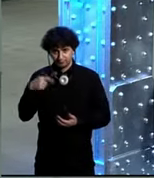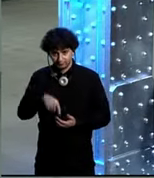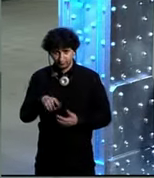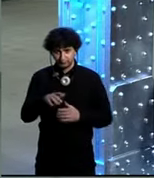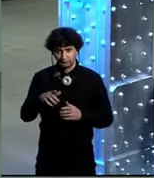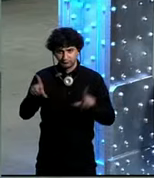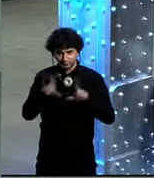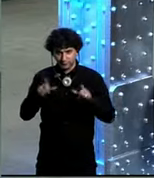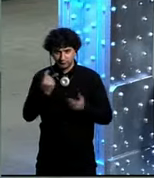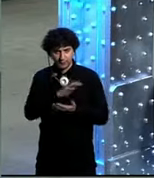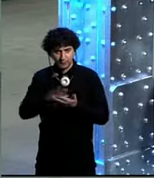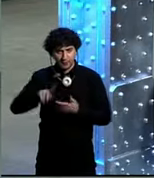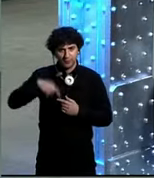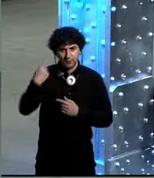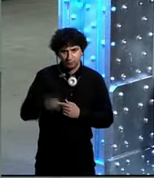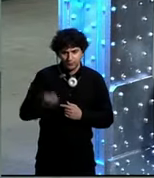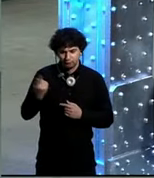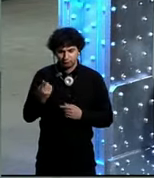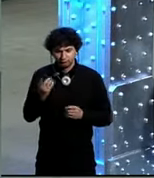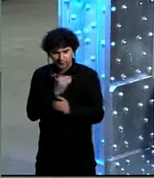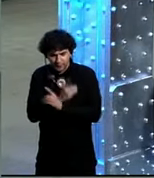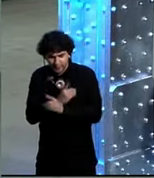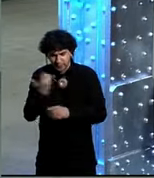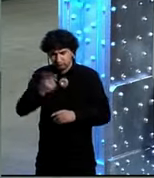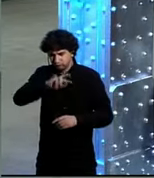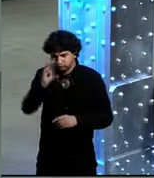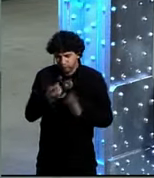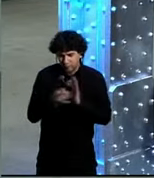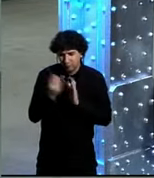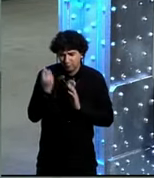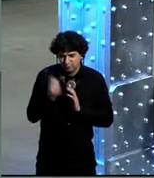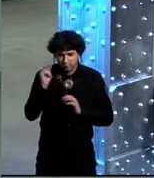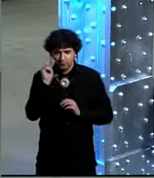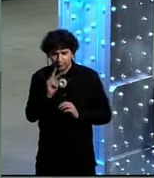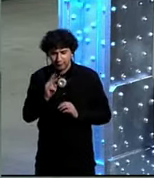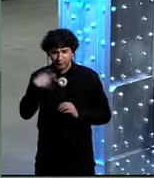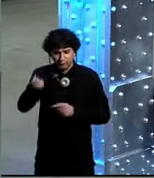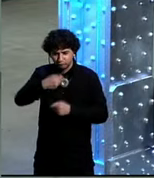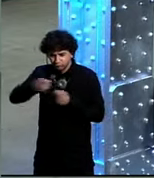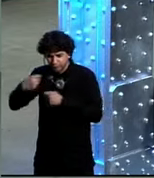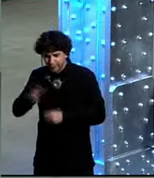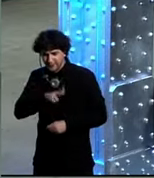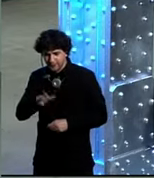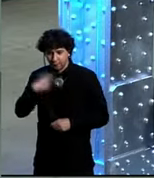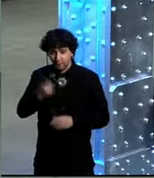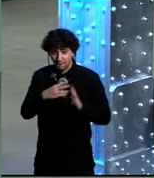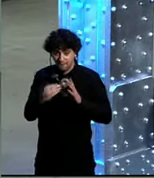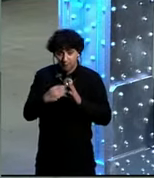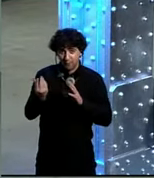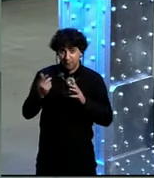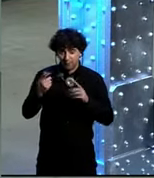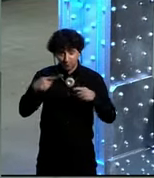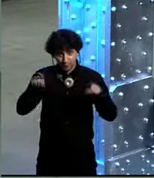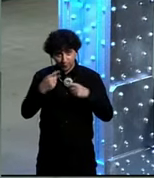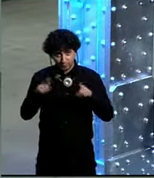and the DVD rights to a publisher, and then we cut music videos from the artists and actually sold them back as promotion material to the record